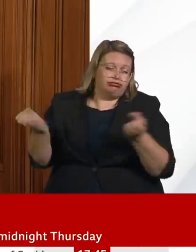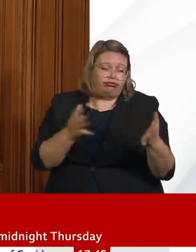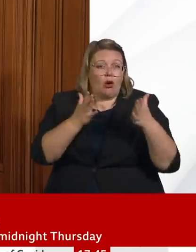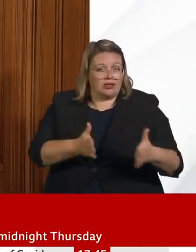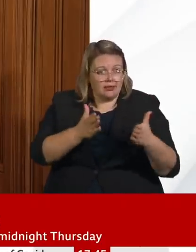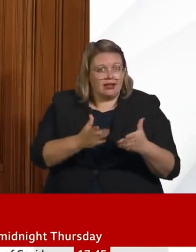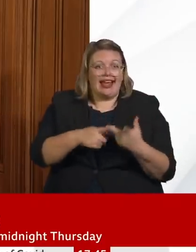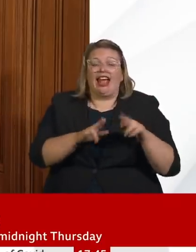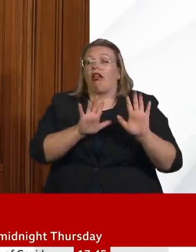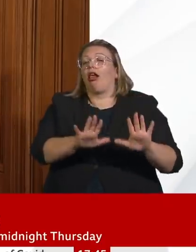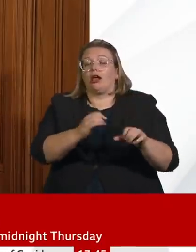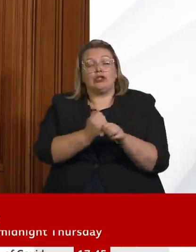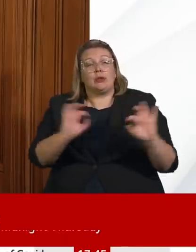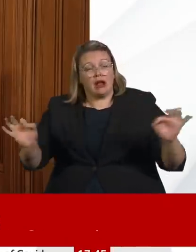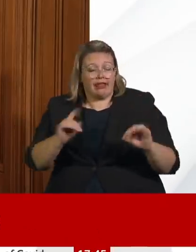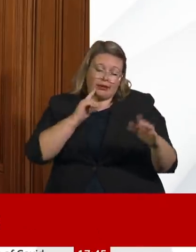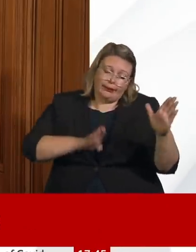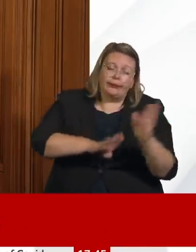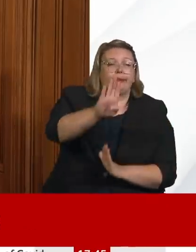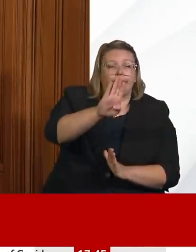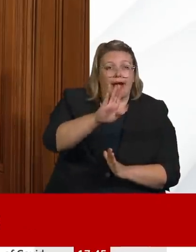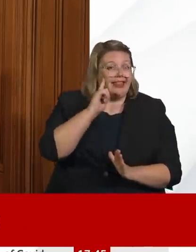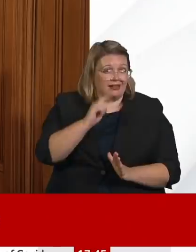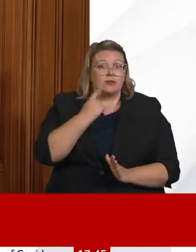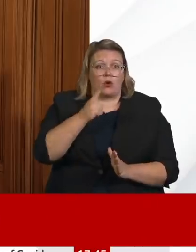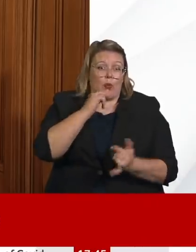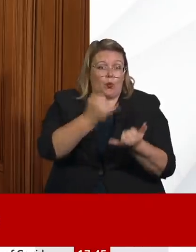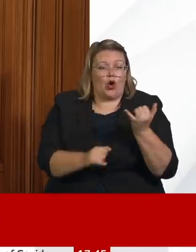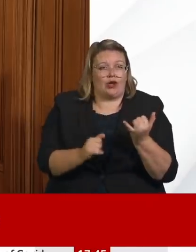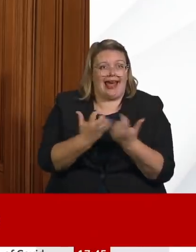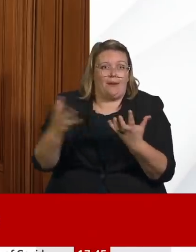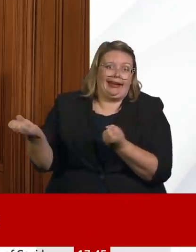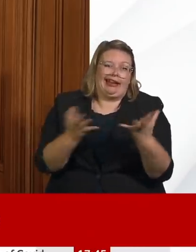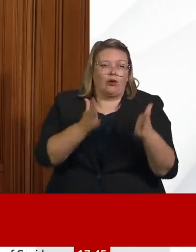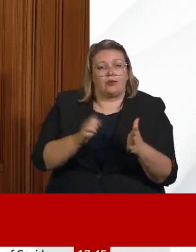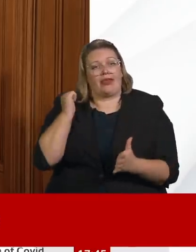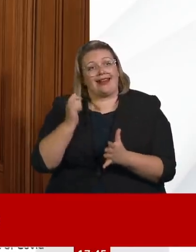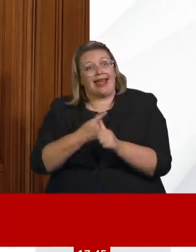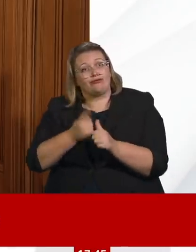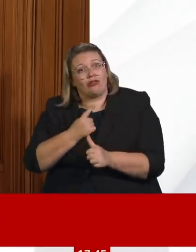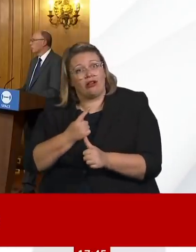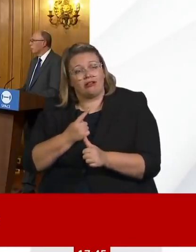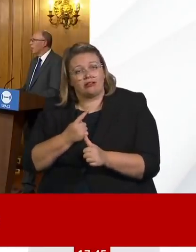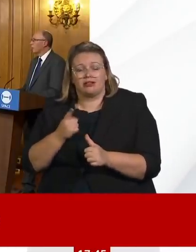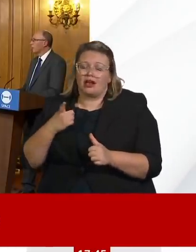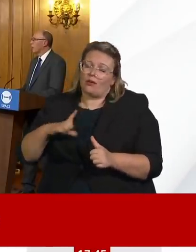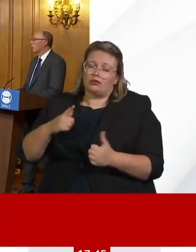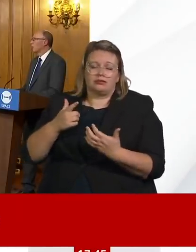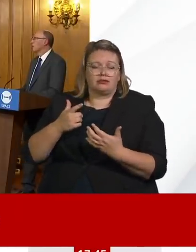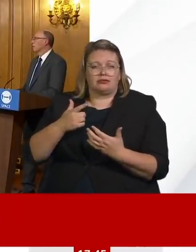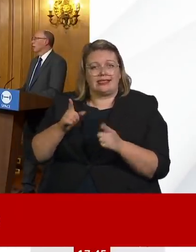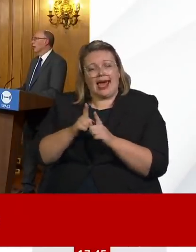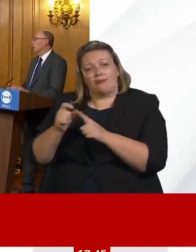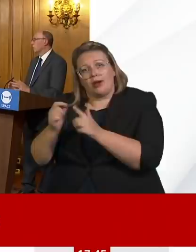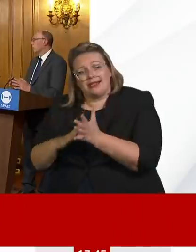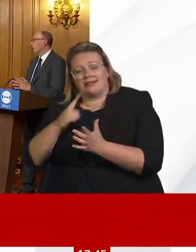get this under control. So it's really critical. And as the Prime Minister has said, we're all grateful for everybody to comply with these